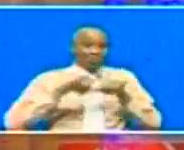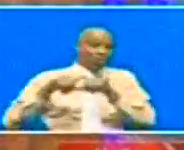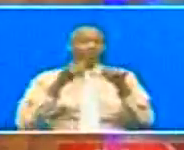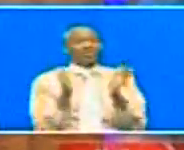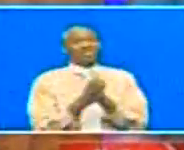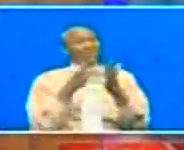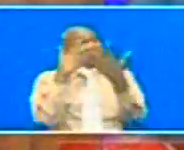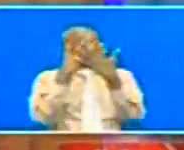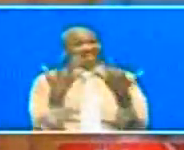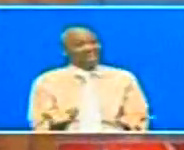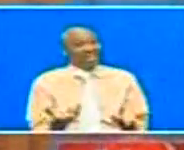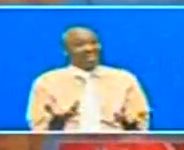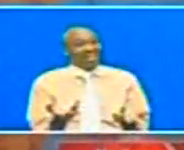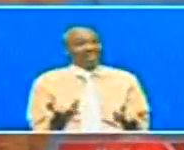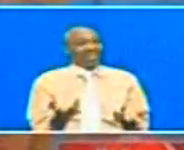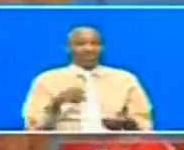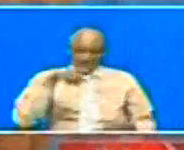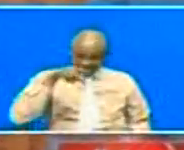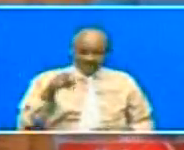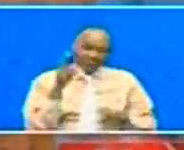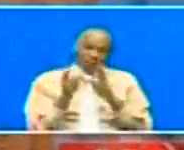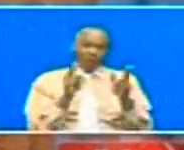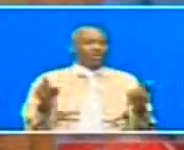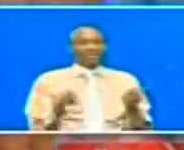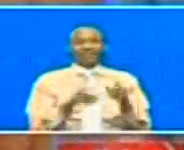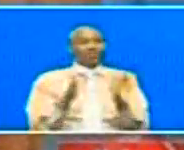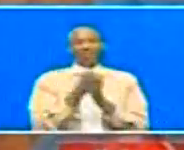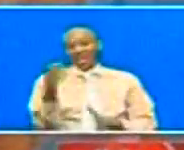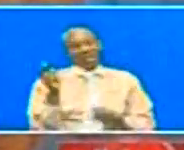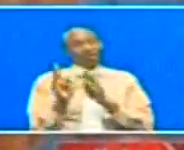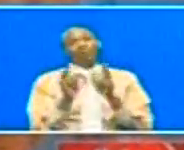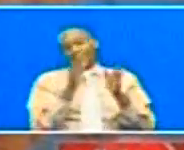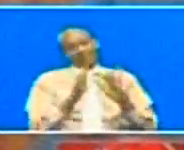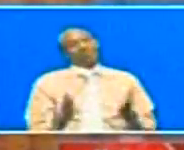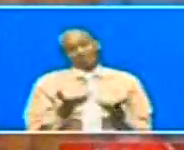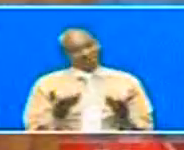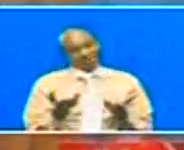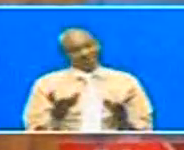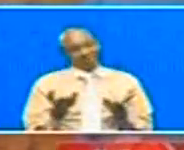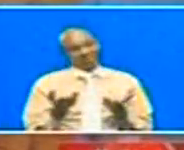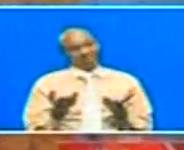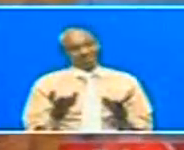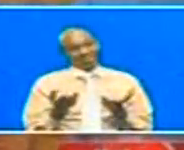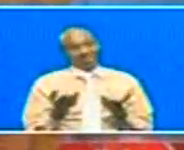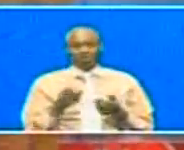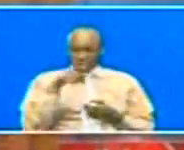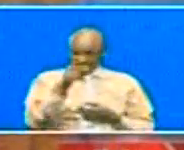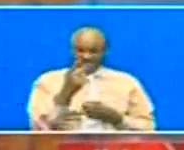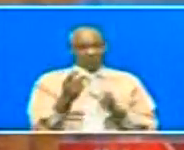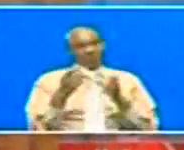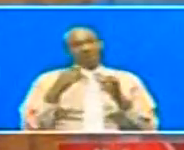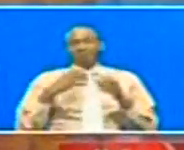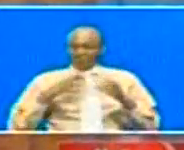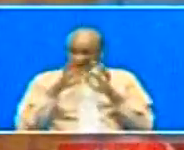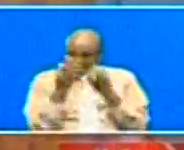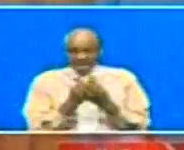jail. Because you are a commoner, you are an ordinary person. And so you are isolated from your